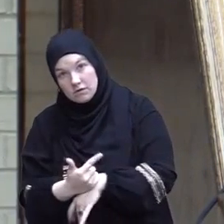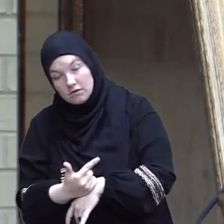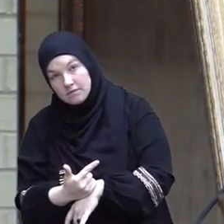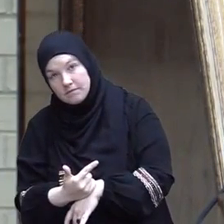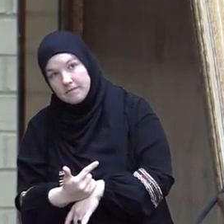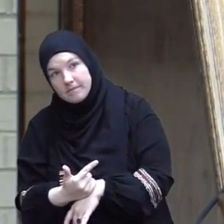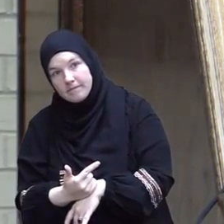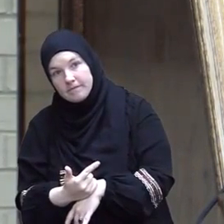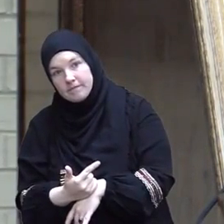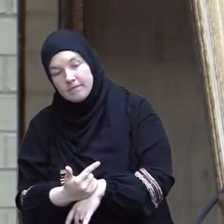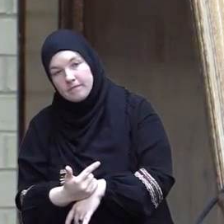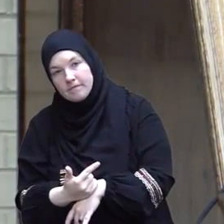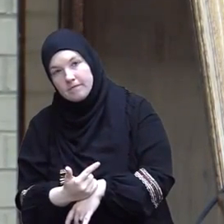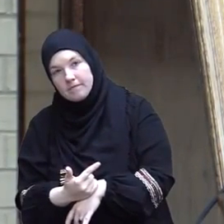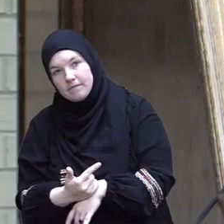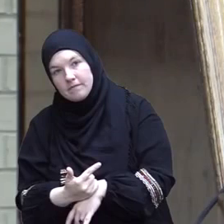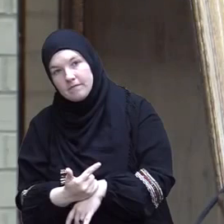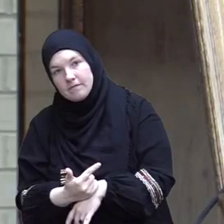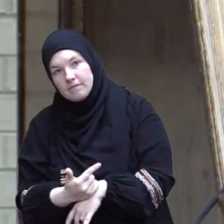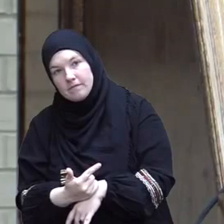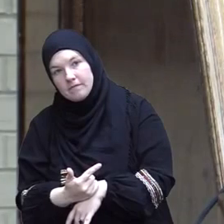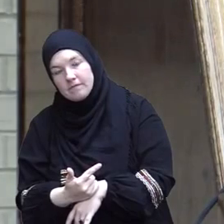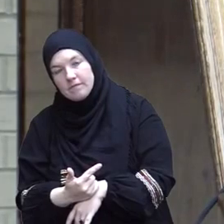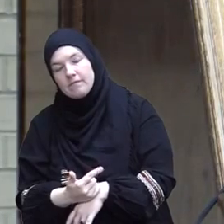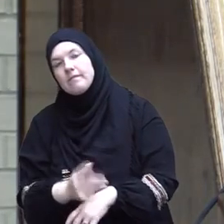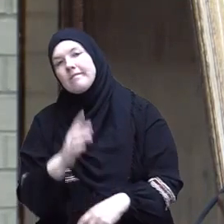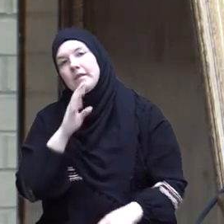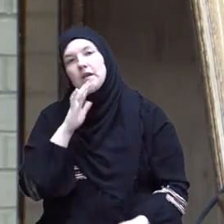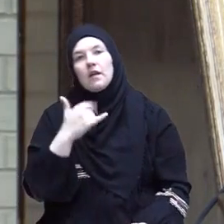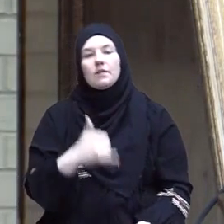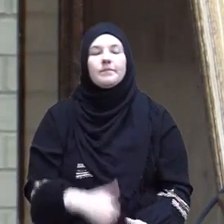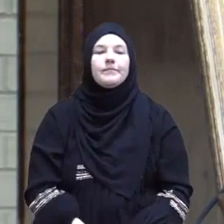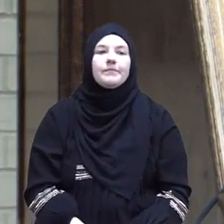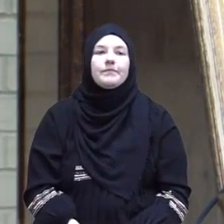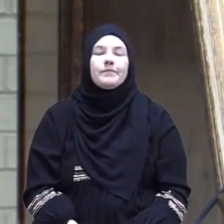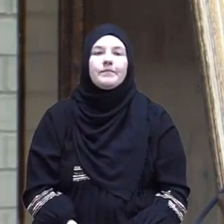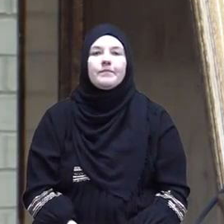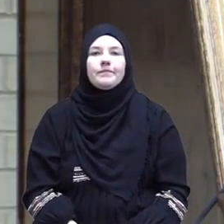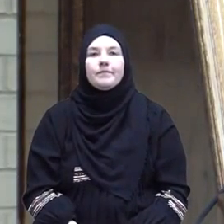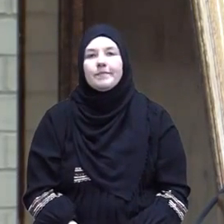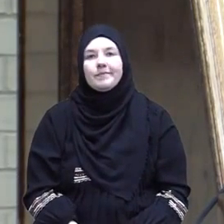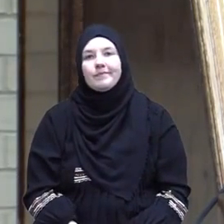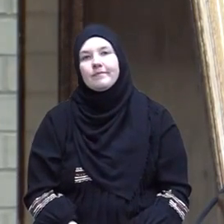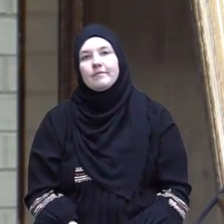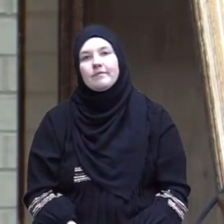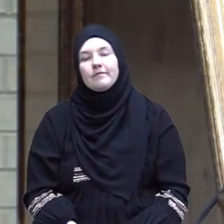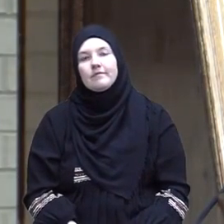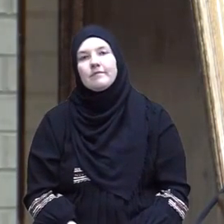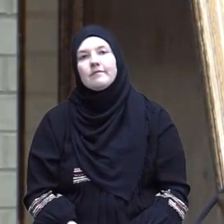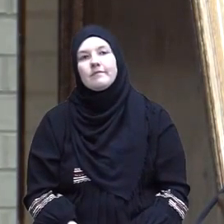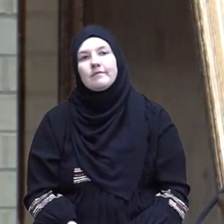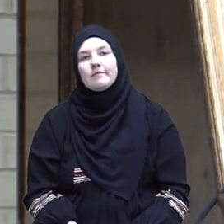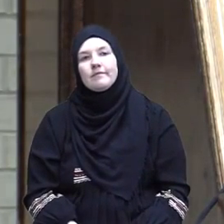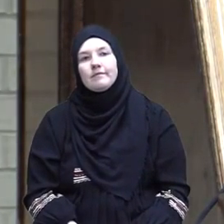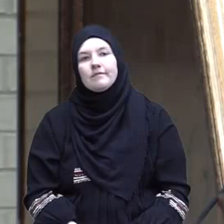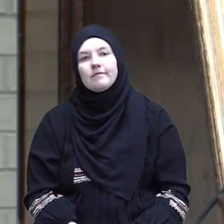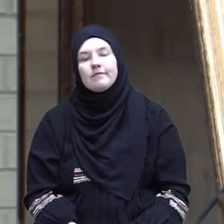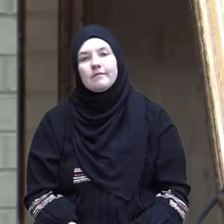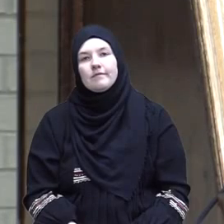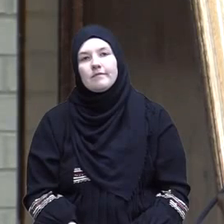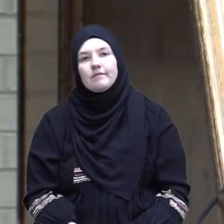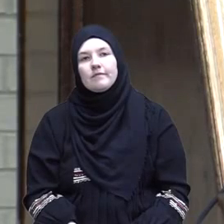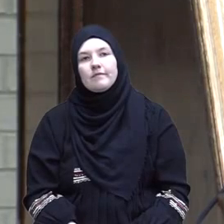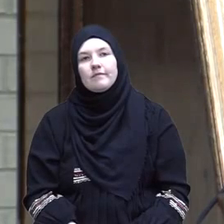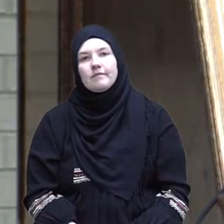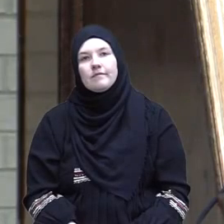are al-khawf wal-hazan. La khawfun alayhim wa la hum yahzanun.